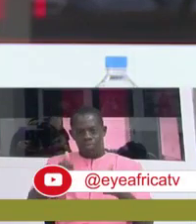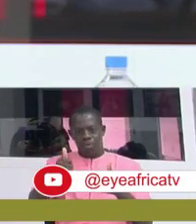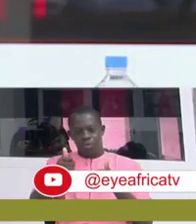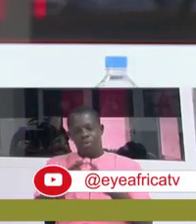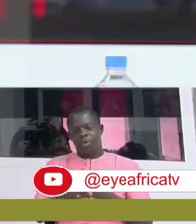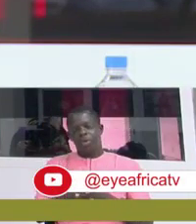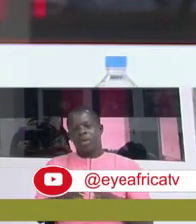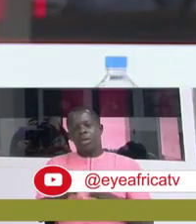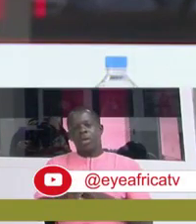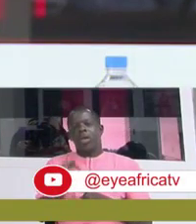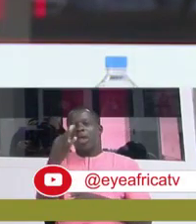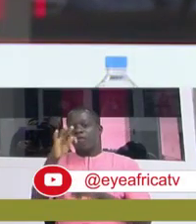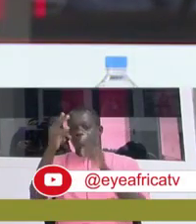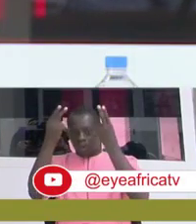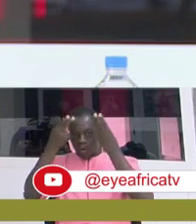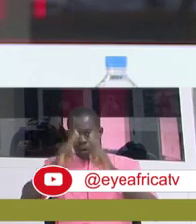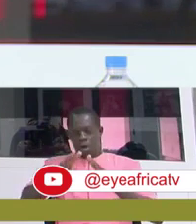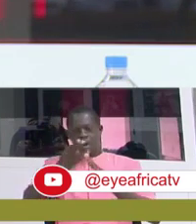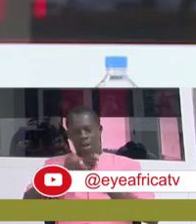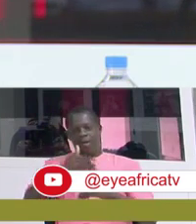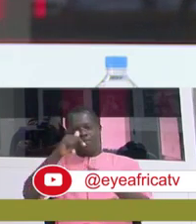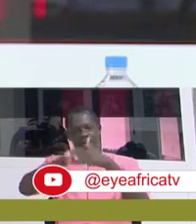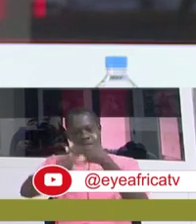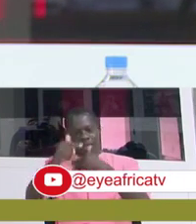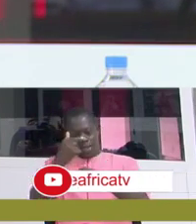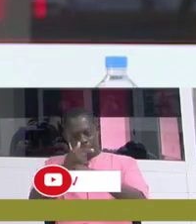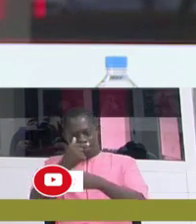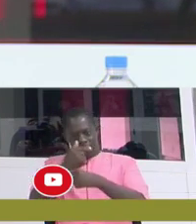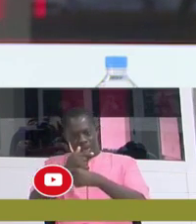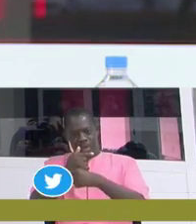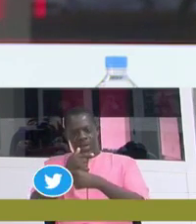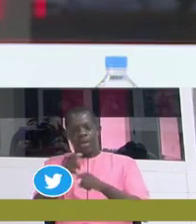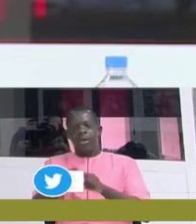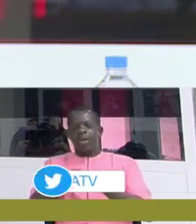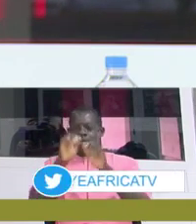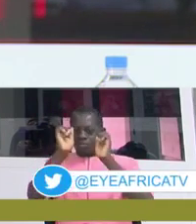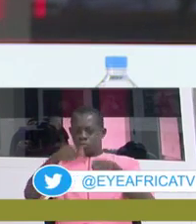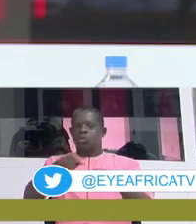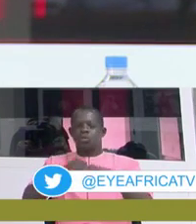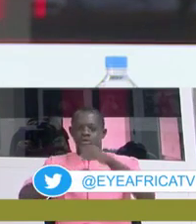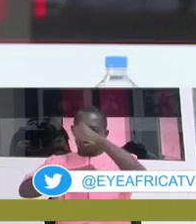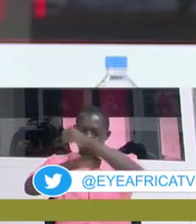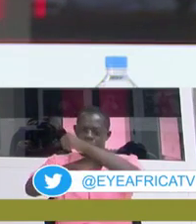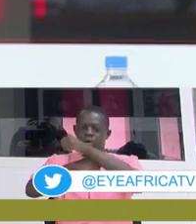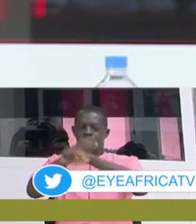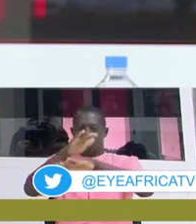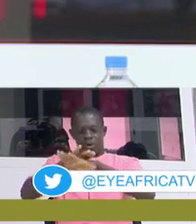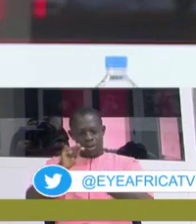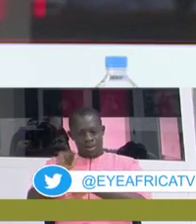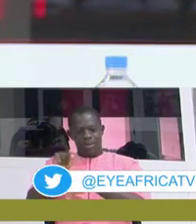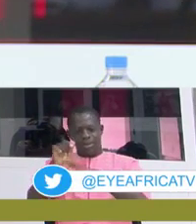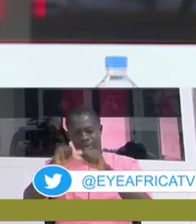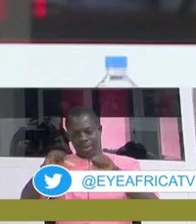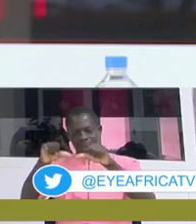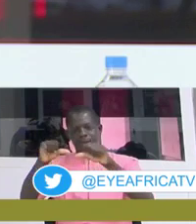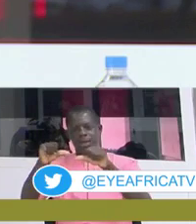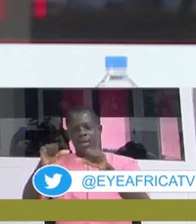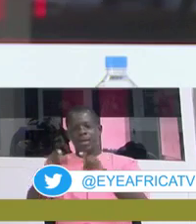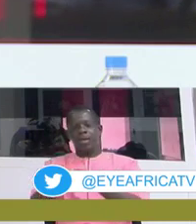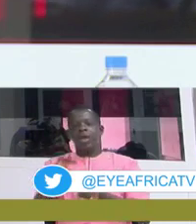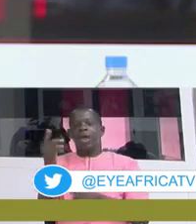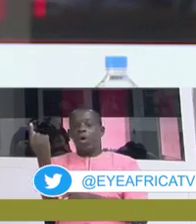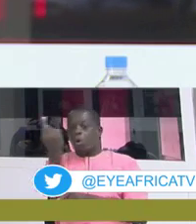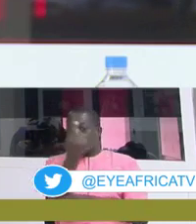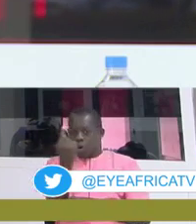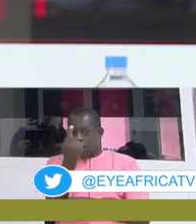it. Ni luwa benyum banko kang. If there is law existing in this country, law komal. I'll be behind that. Kayfoni yesembo lankande. Well, except